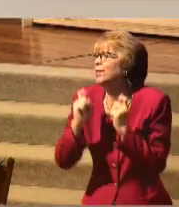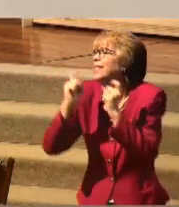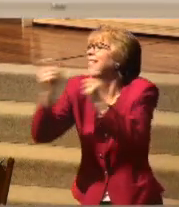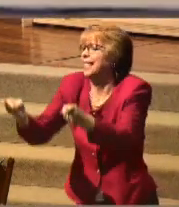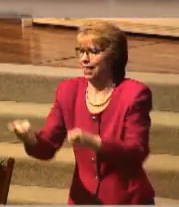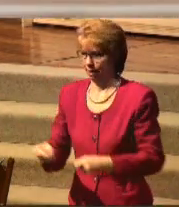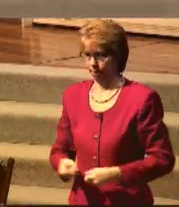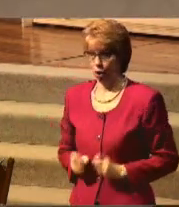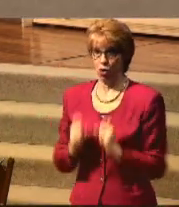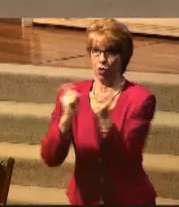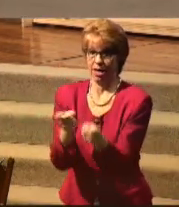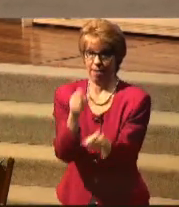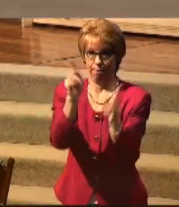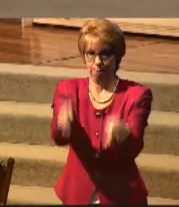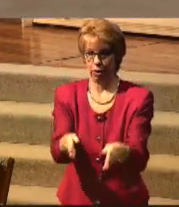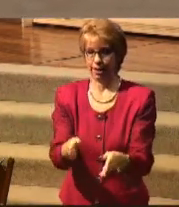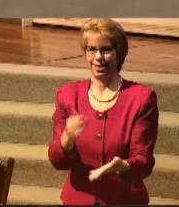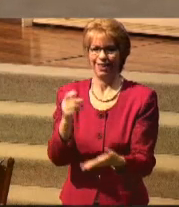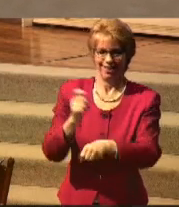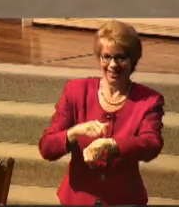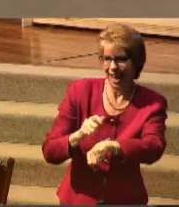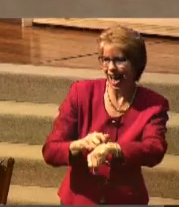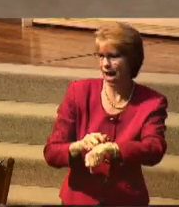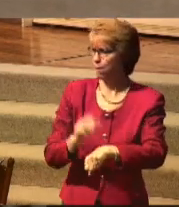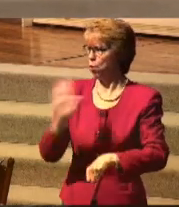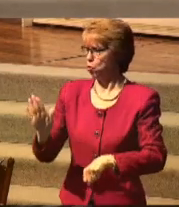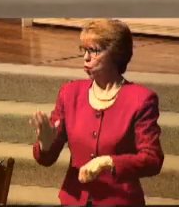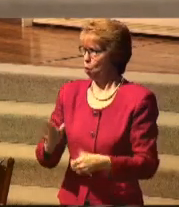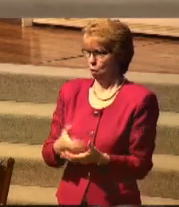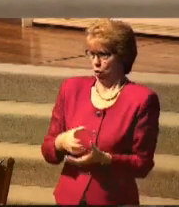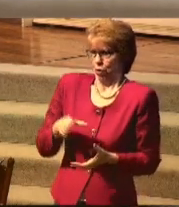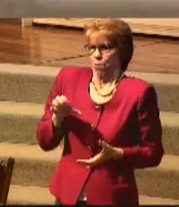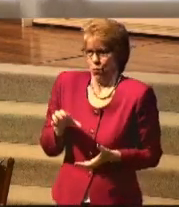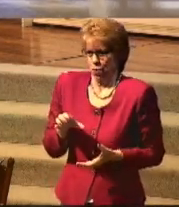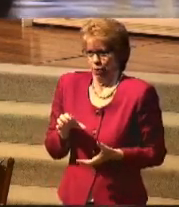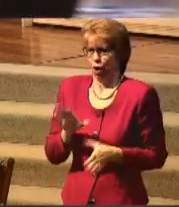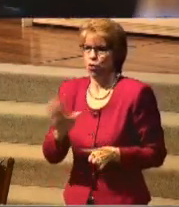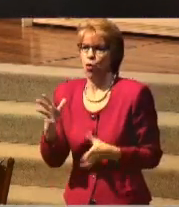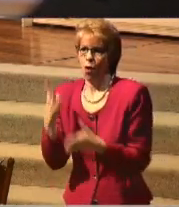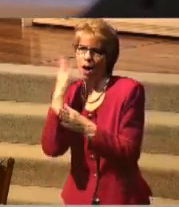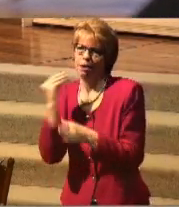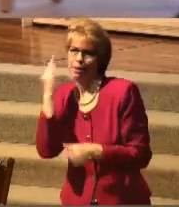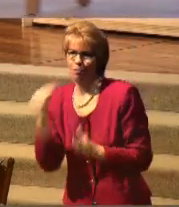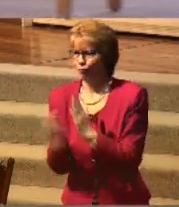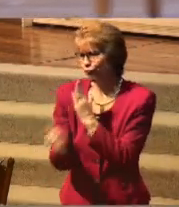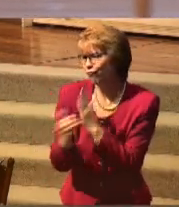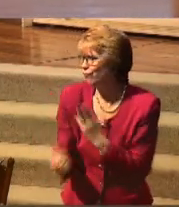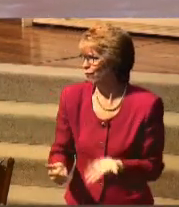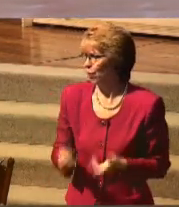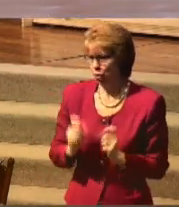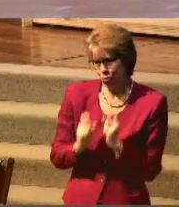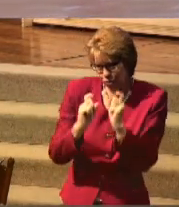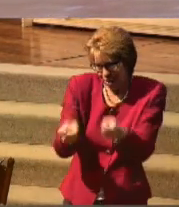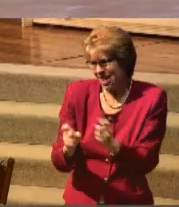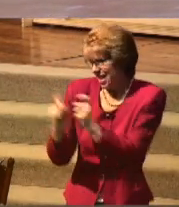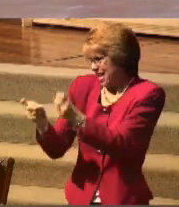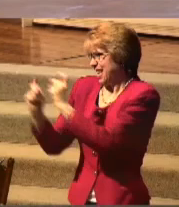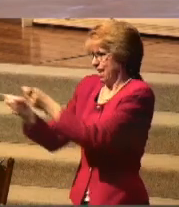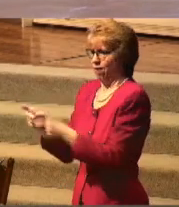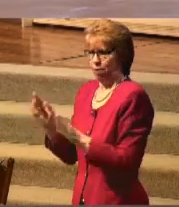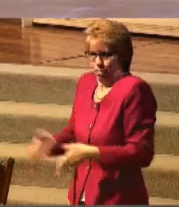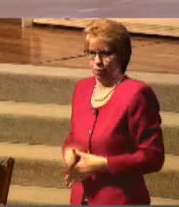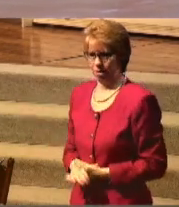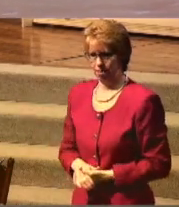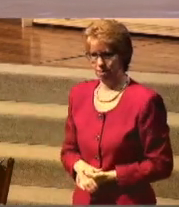them your time. You give them your talent. You give them your treasure. You give anything that you have, and you give that to that person. How do I know